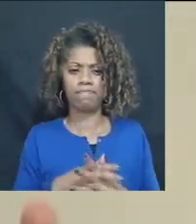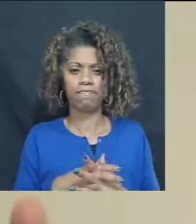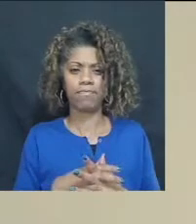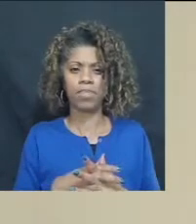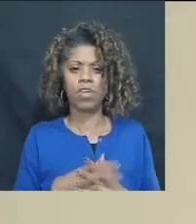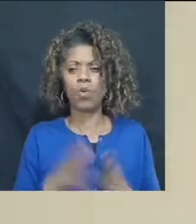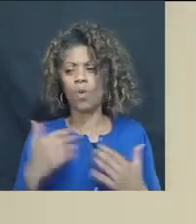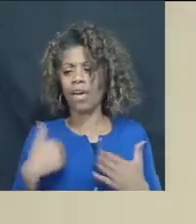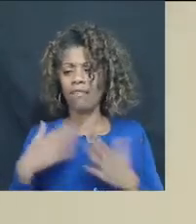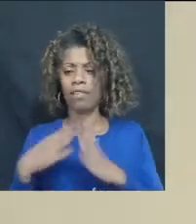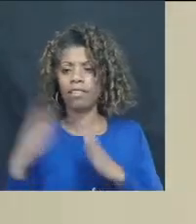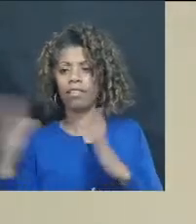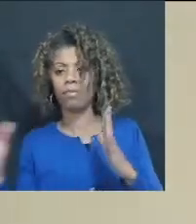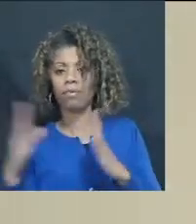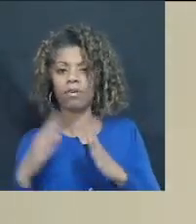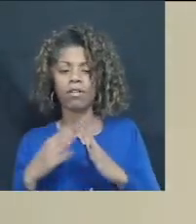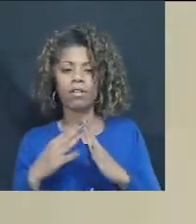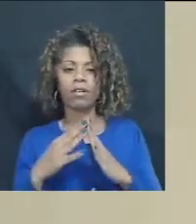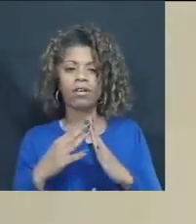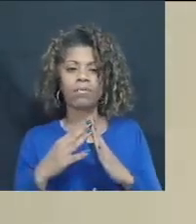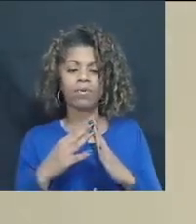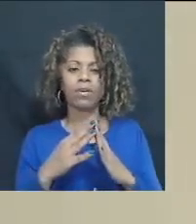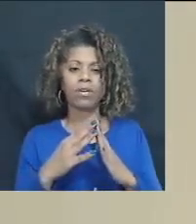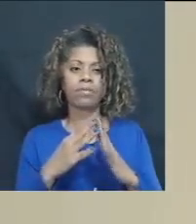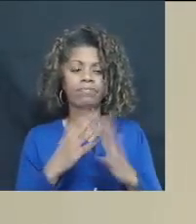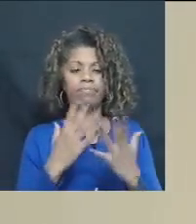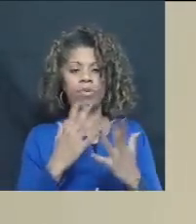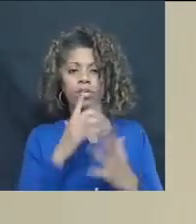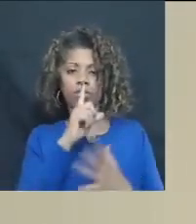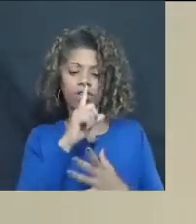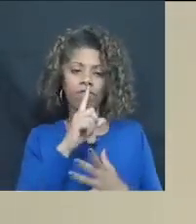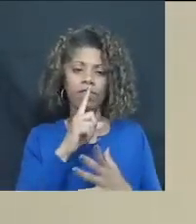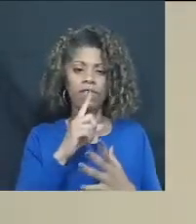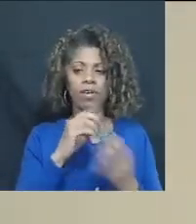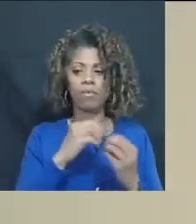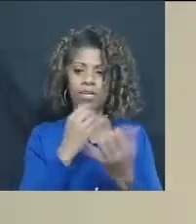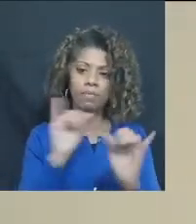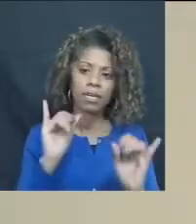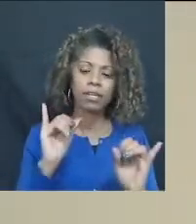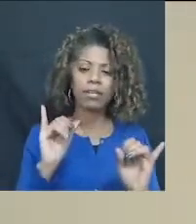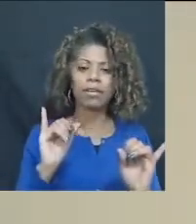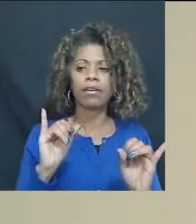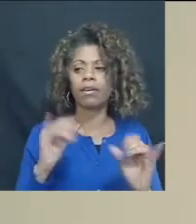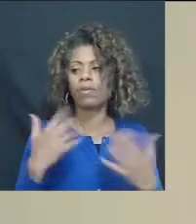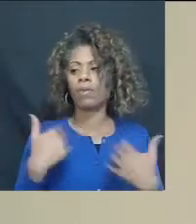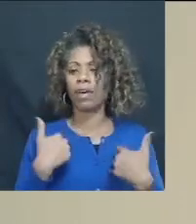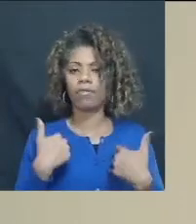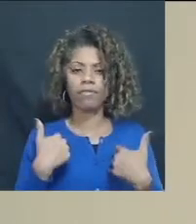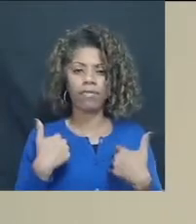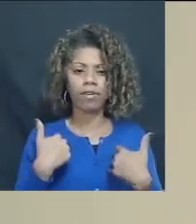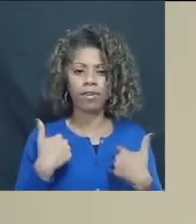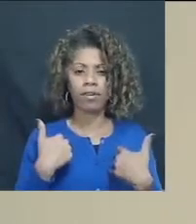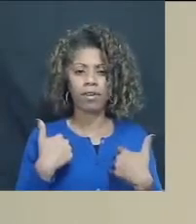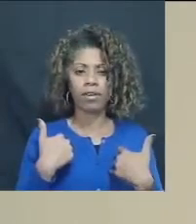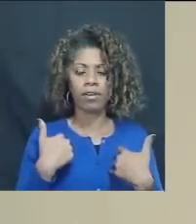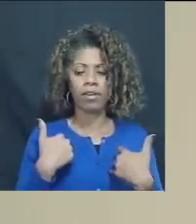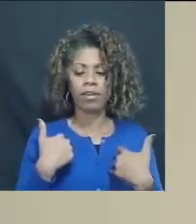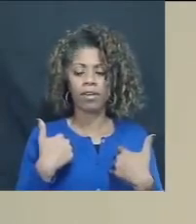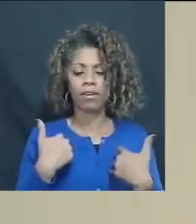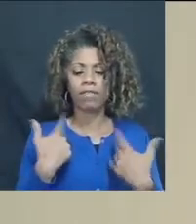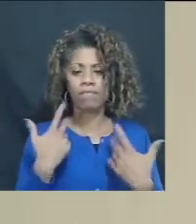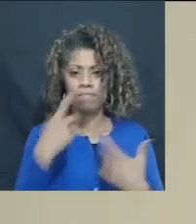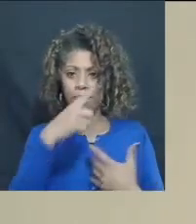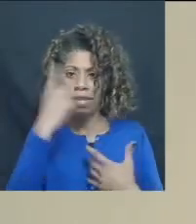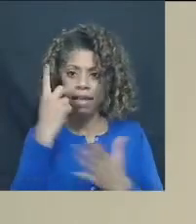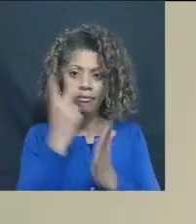conservative, moderate, independent, everybody can recite narratives about Black denigration, Black failure, the